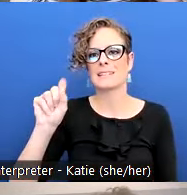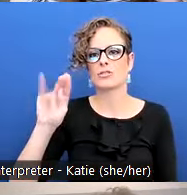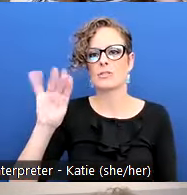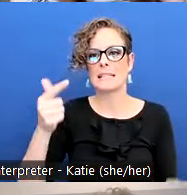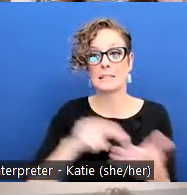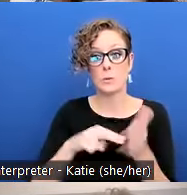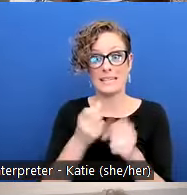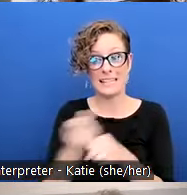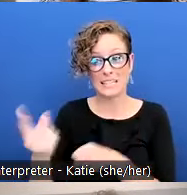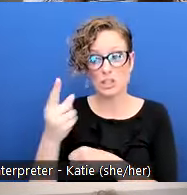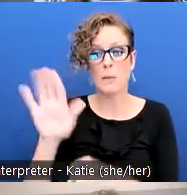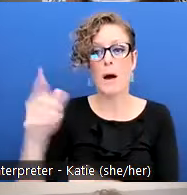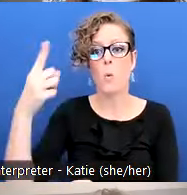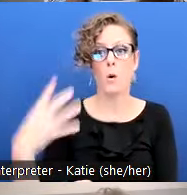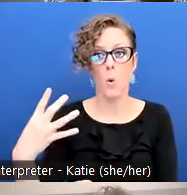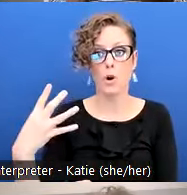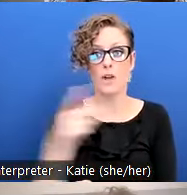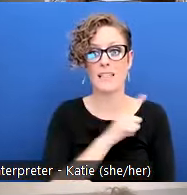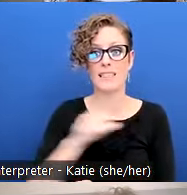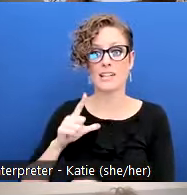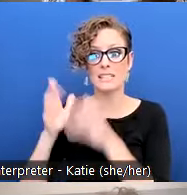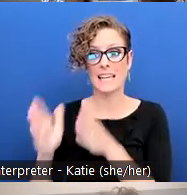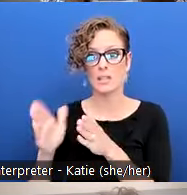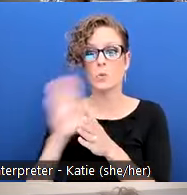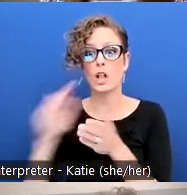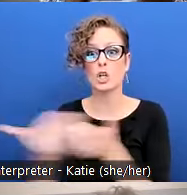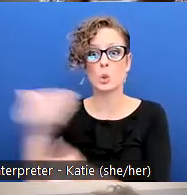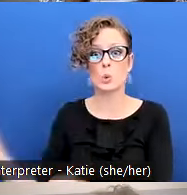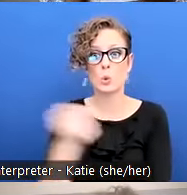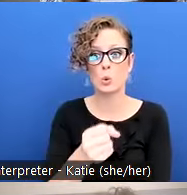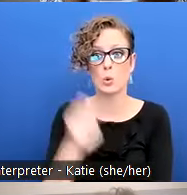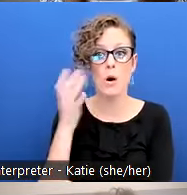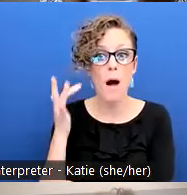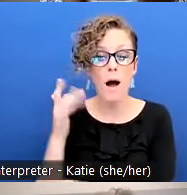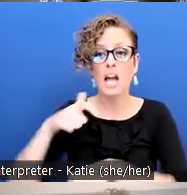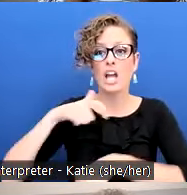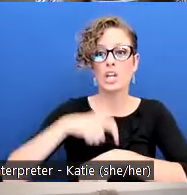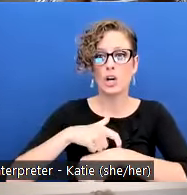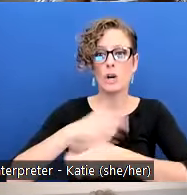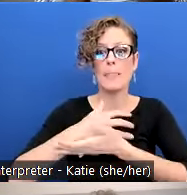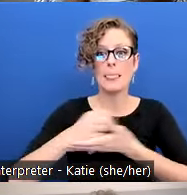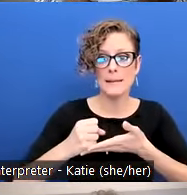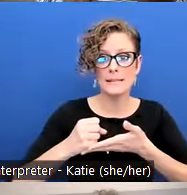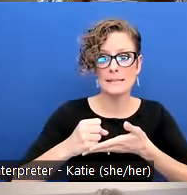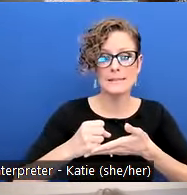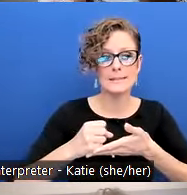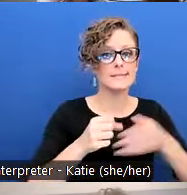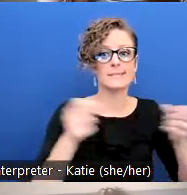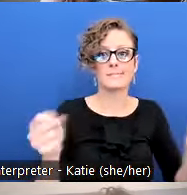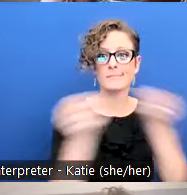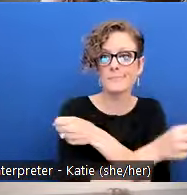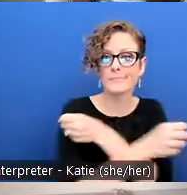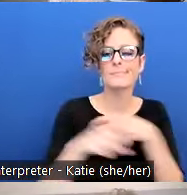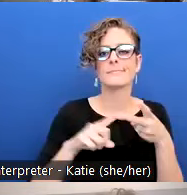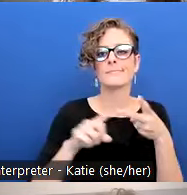new. And that's because of a combination of things like term limits and that redistricting.